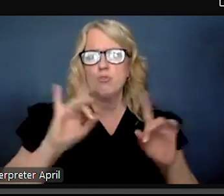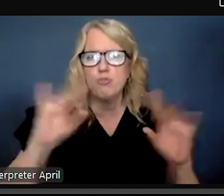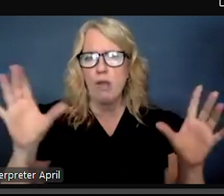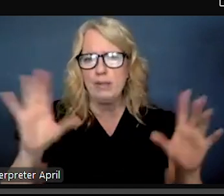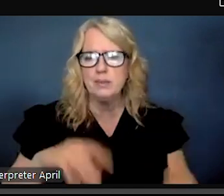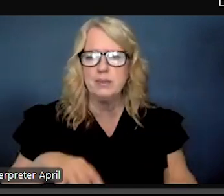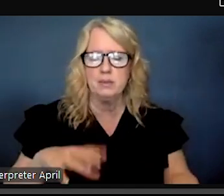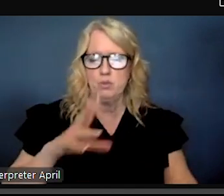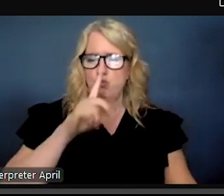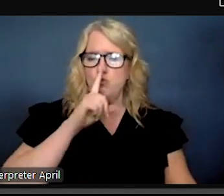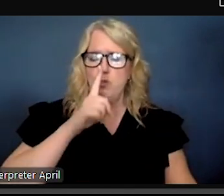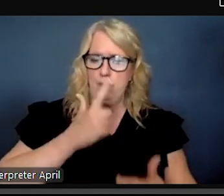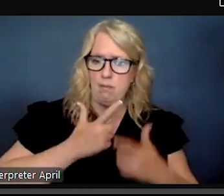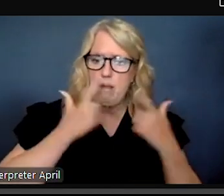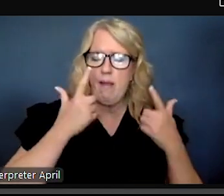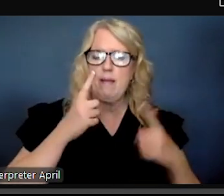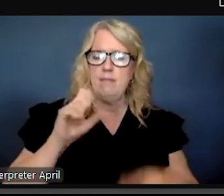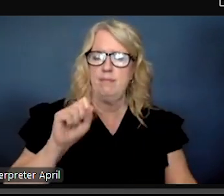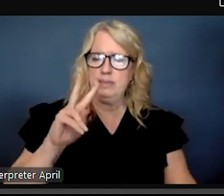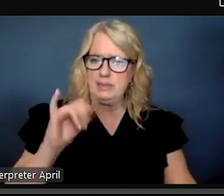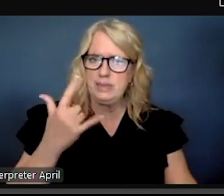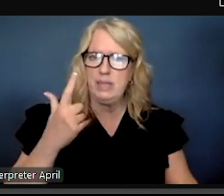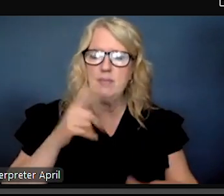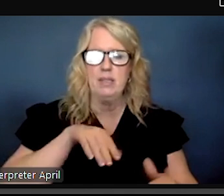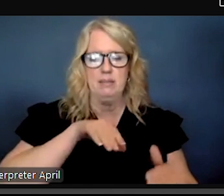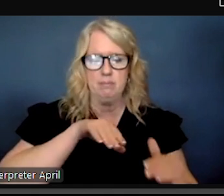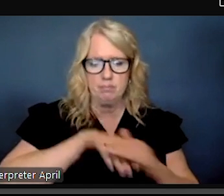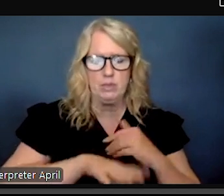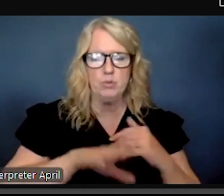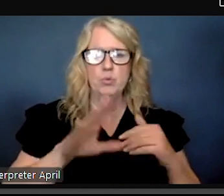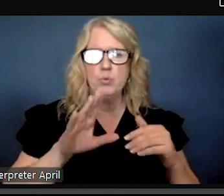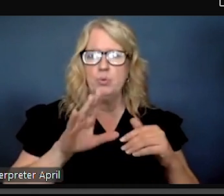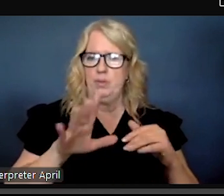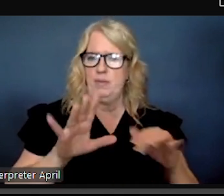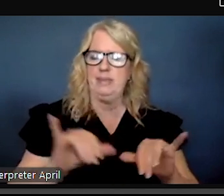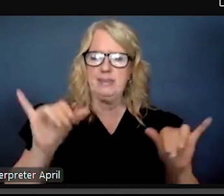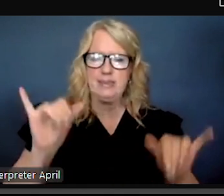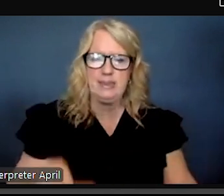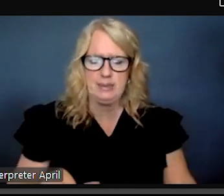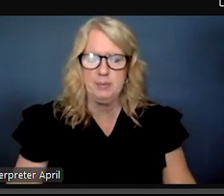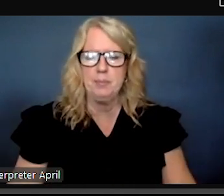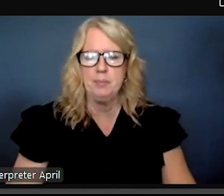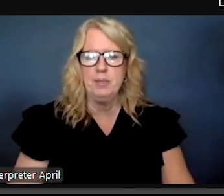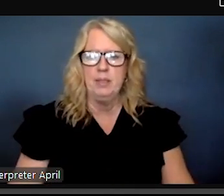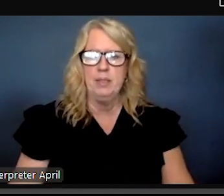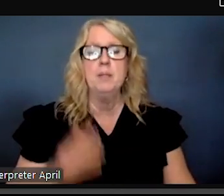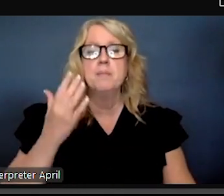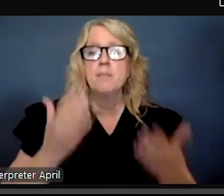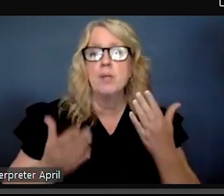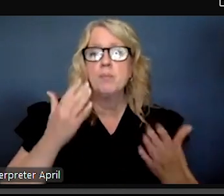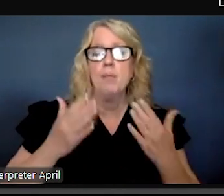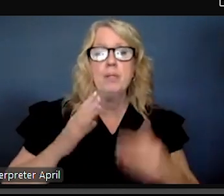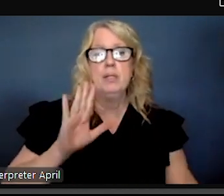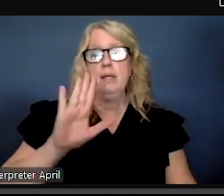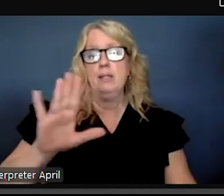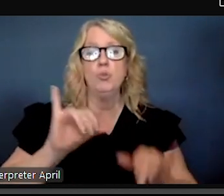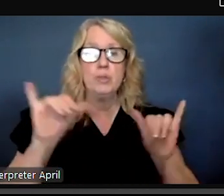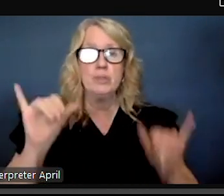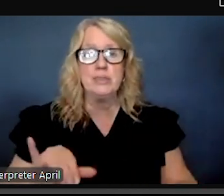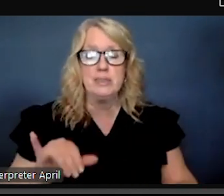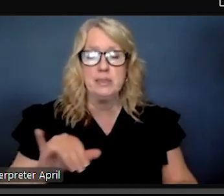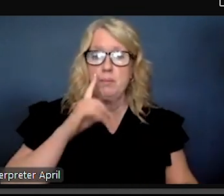been really a life-saving entry point into the system. And probably like your systems, our system